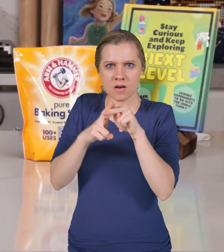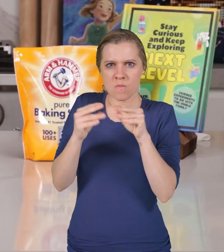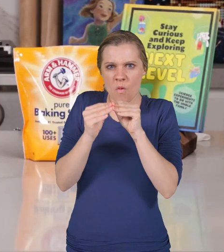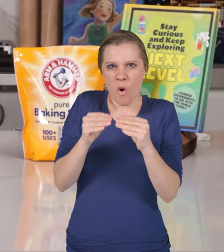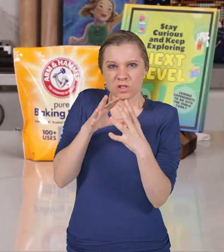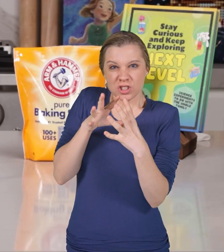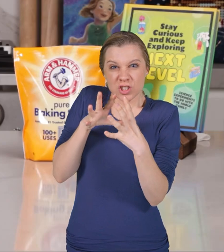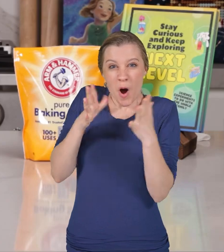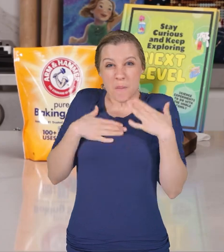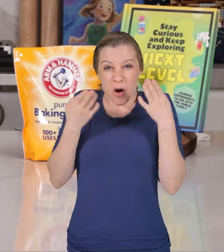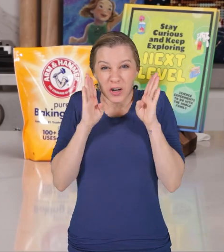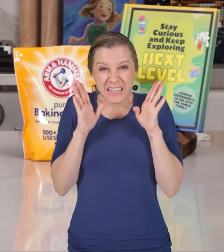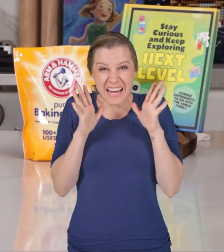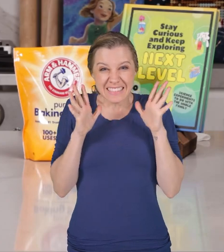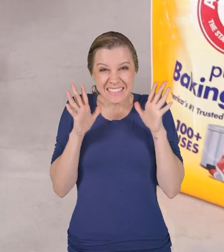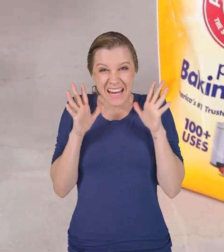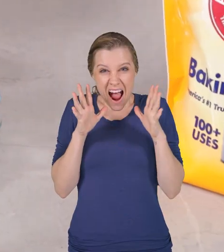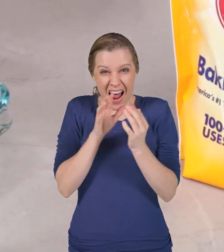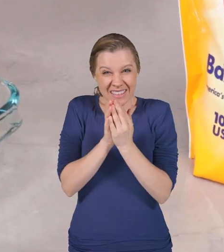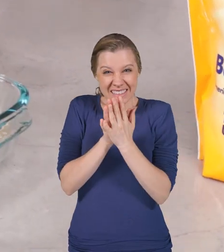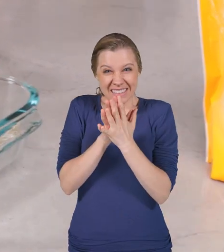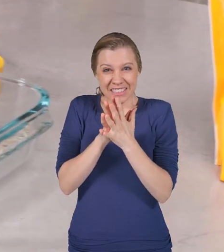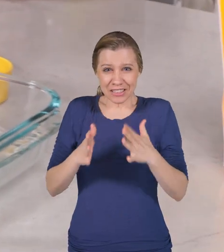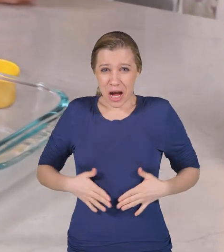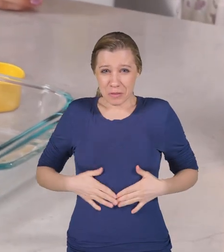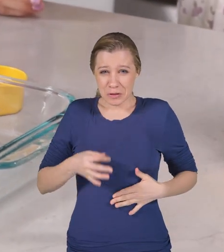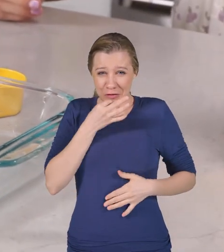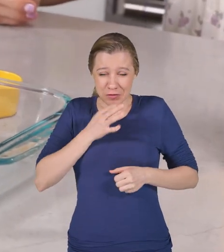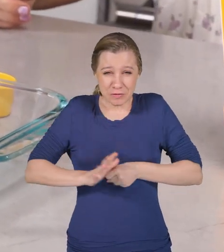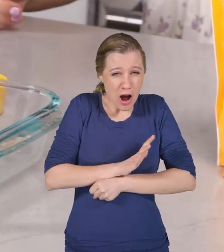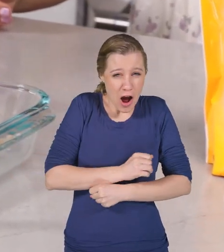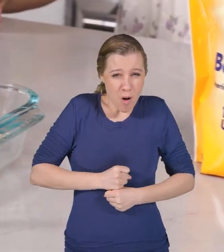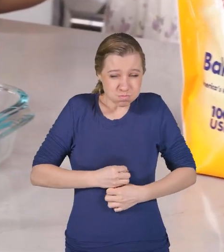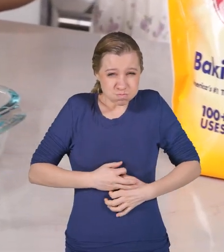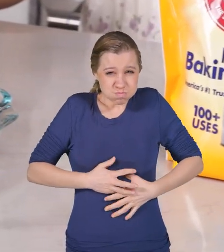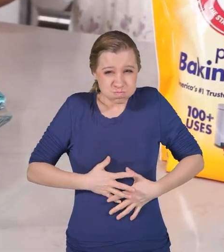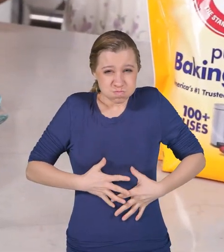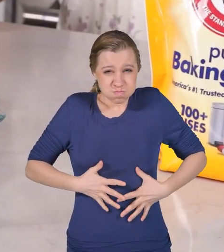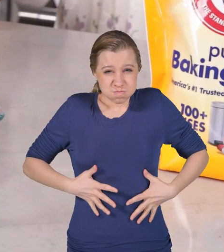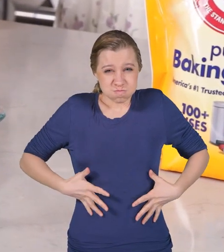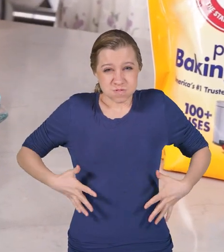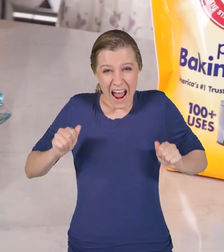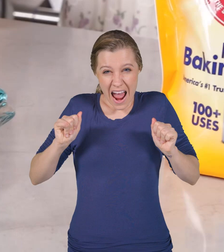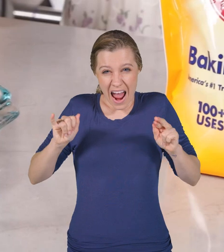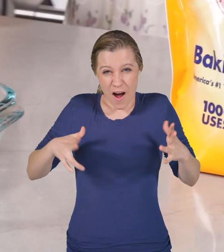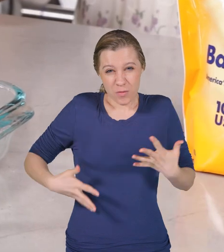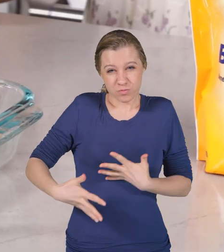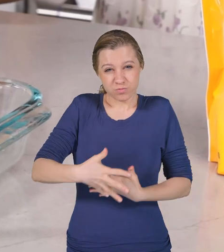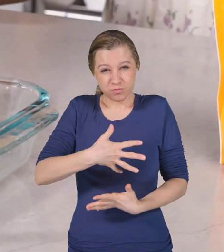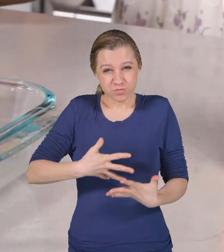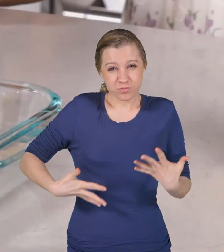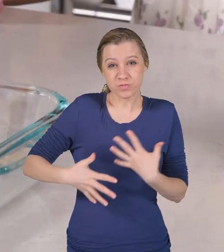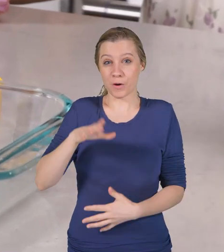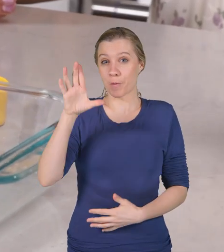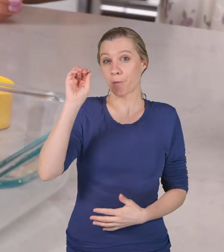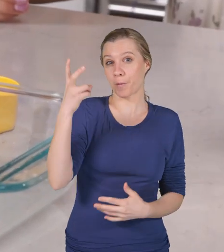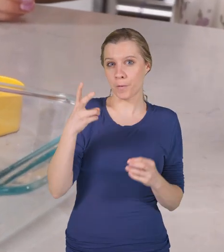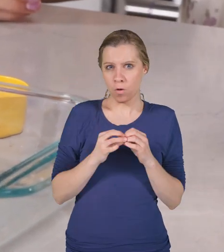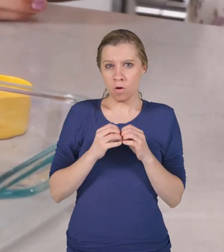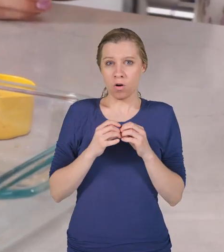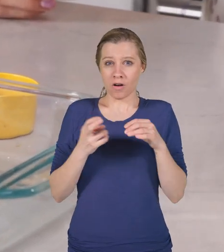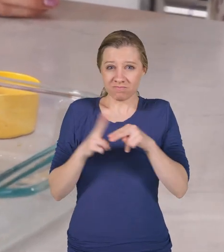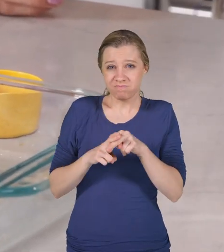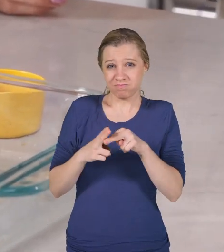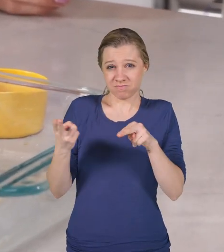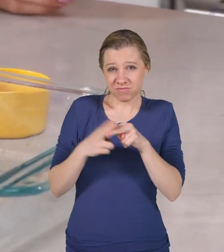build, build, build. Oh goodness. Our snowman's tummy is getting very full with air. The carbon dioxide bubbles are